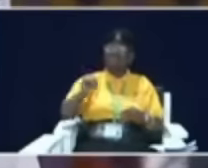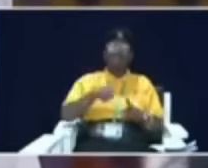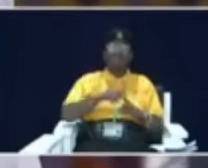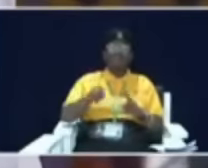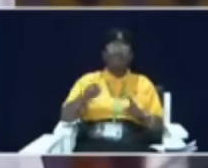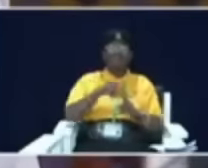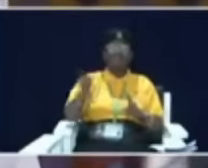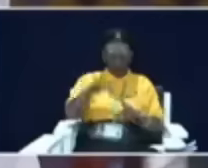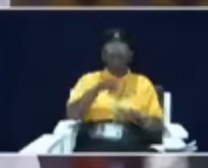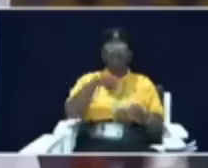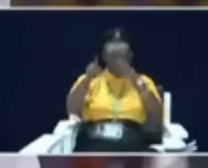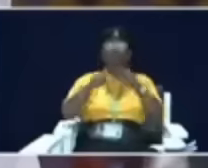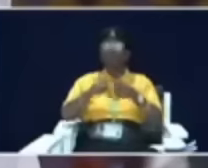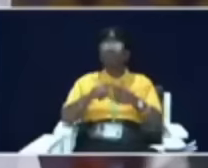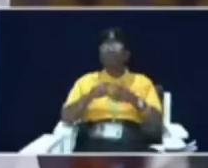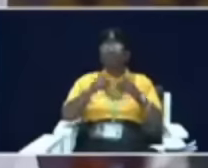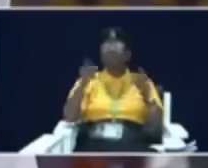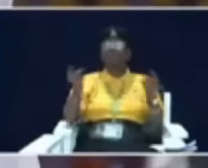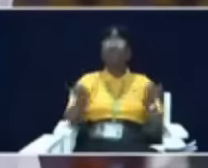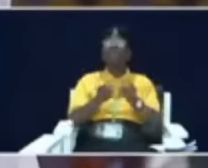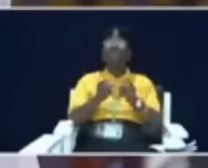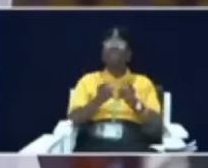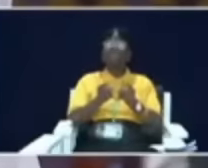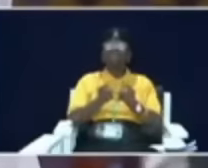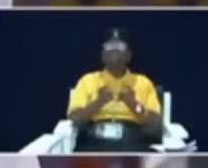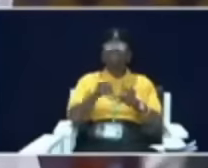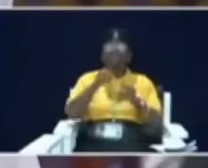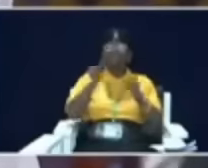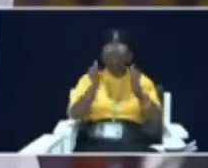within the walls there are treasures,